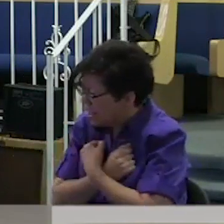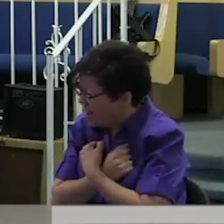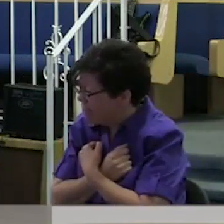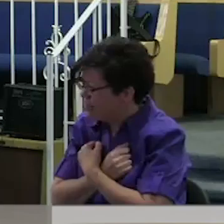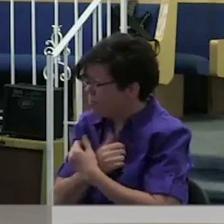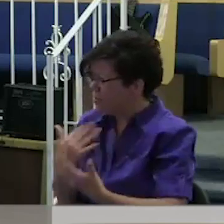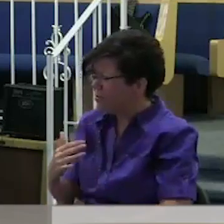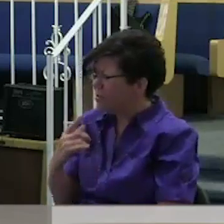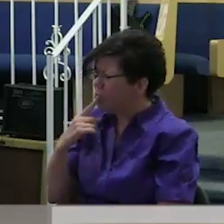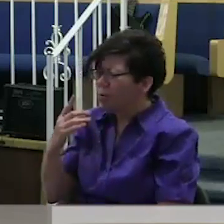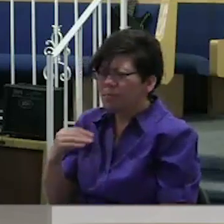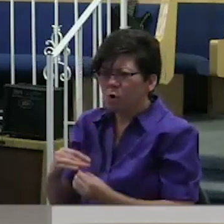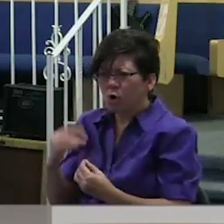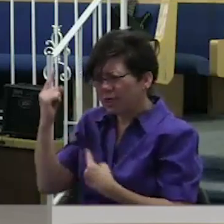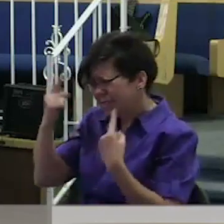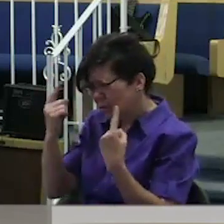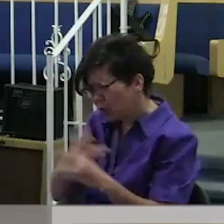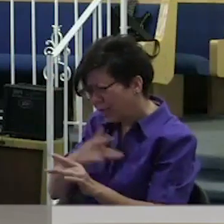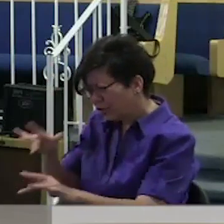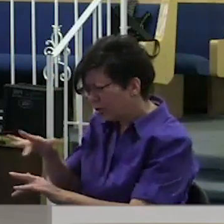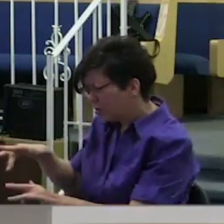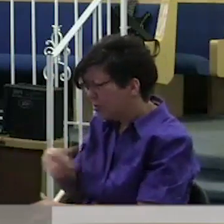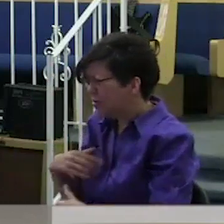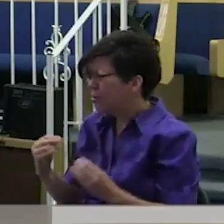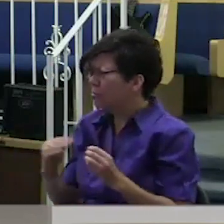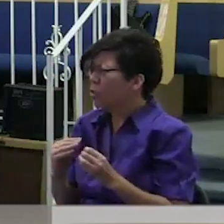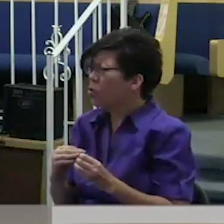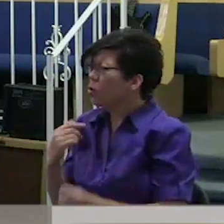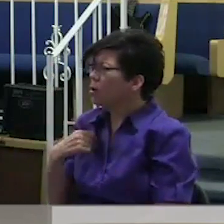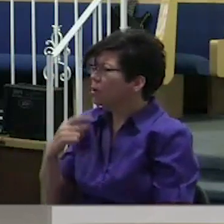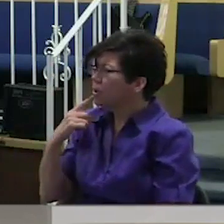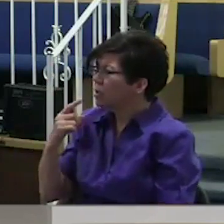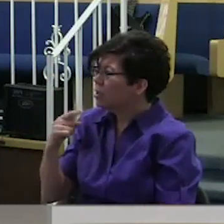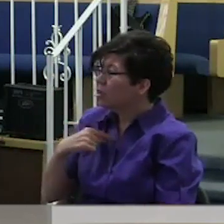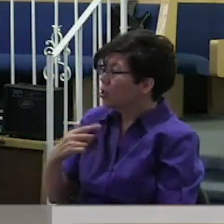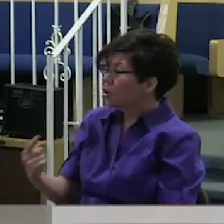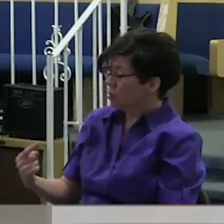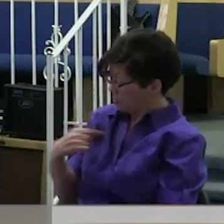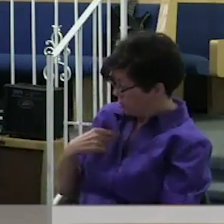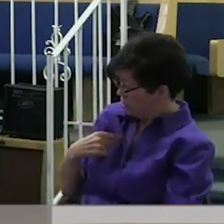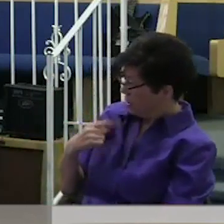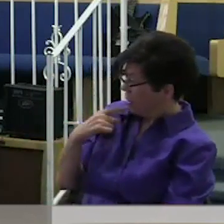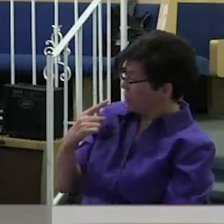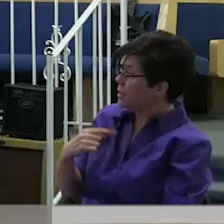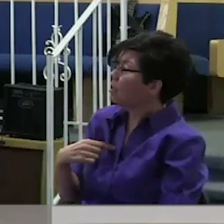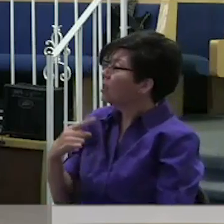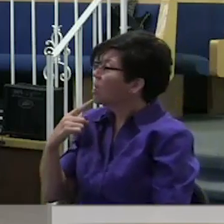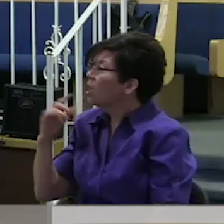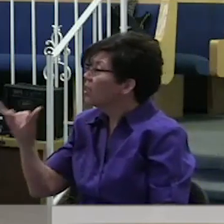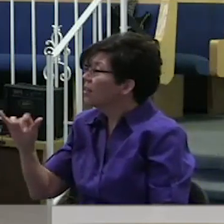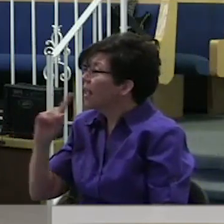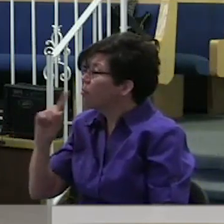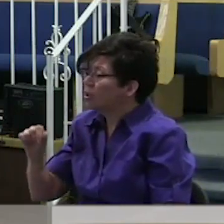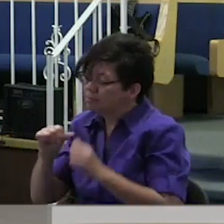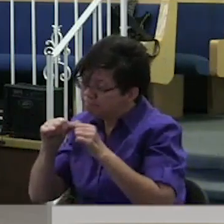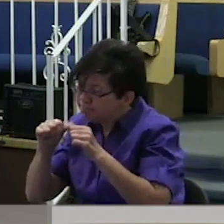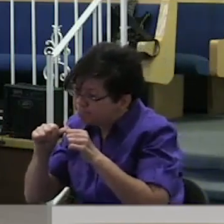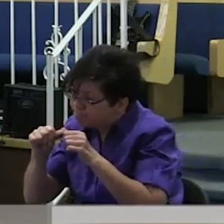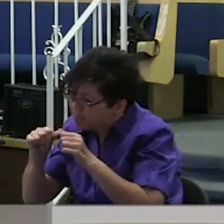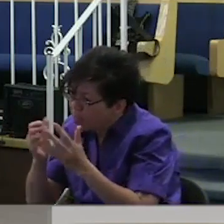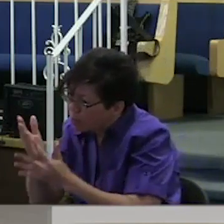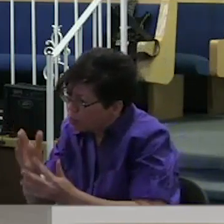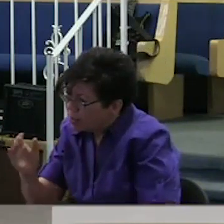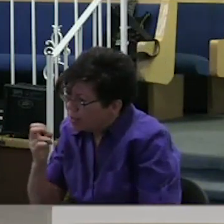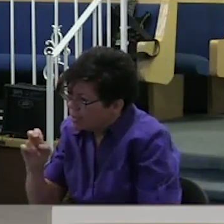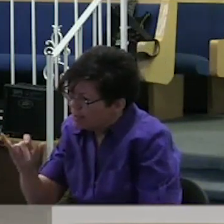more consideration. Allow me to be what you have called me to be in this last and evil day.